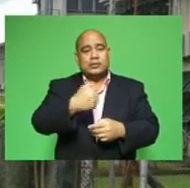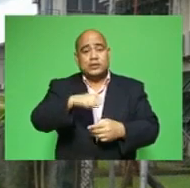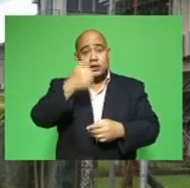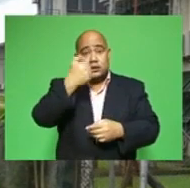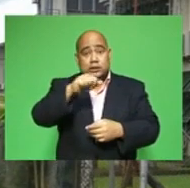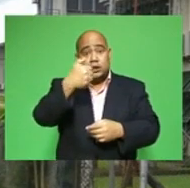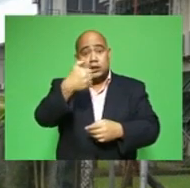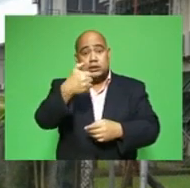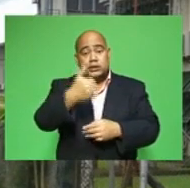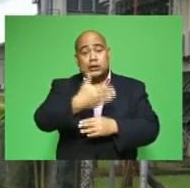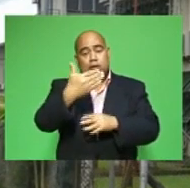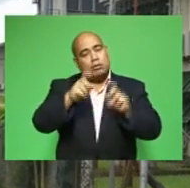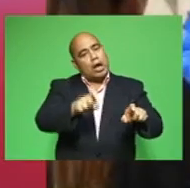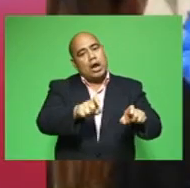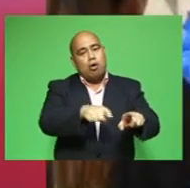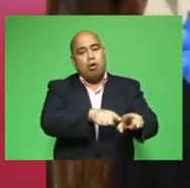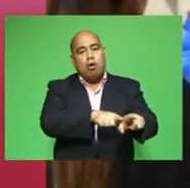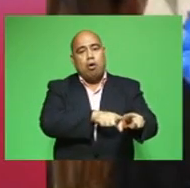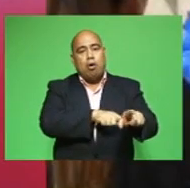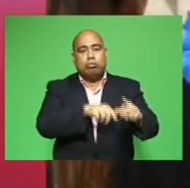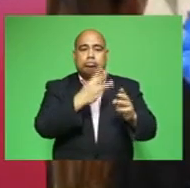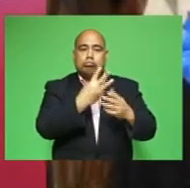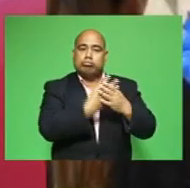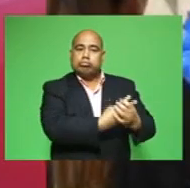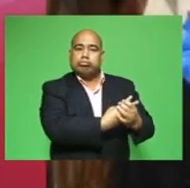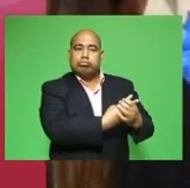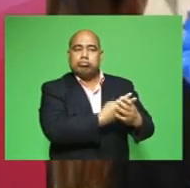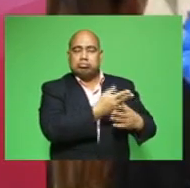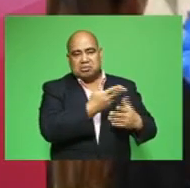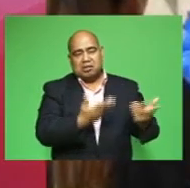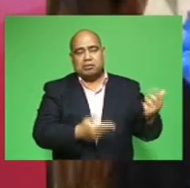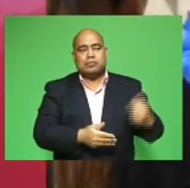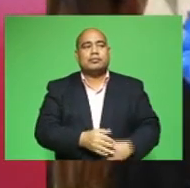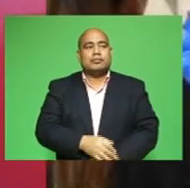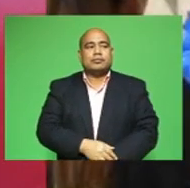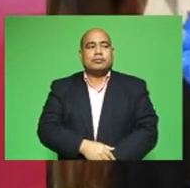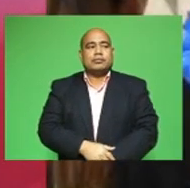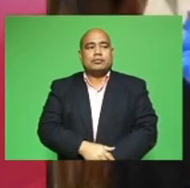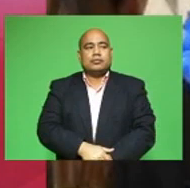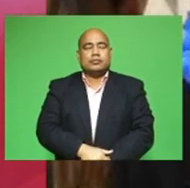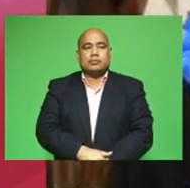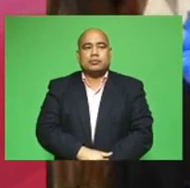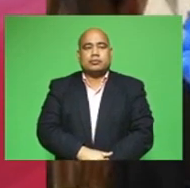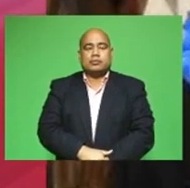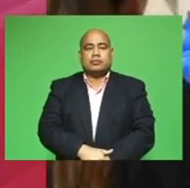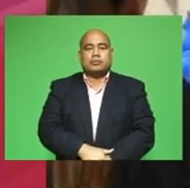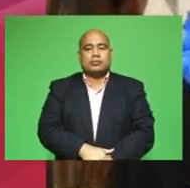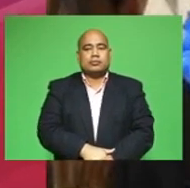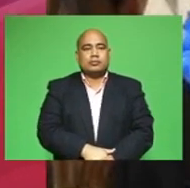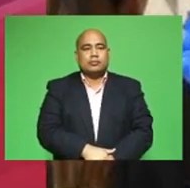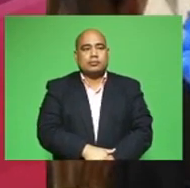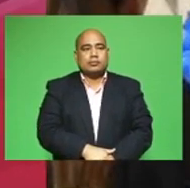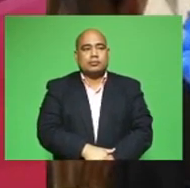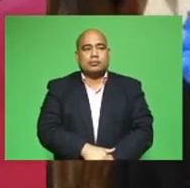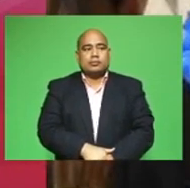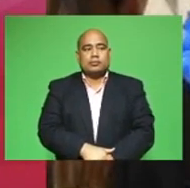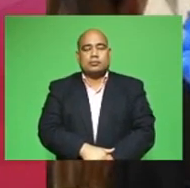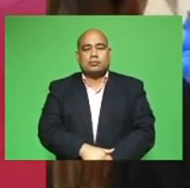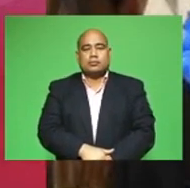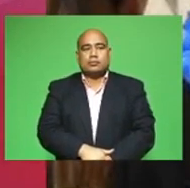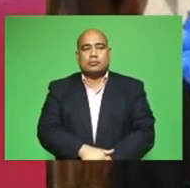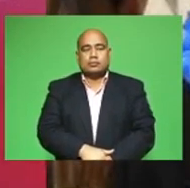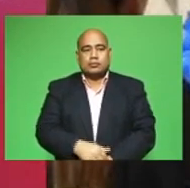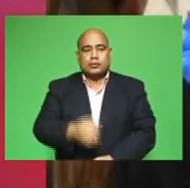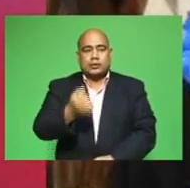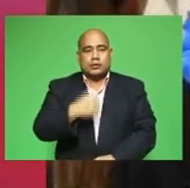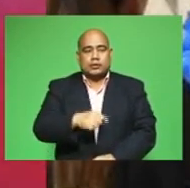test positive for the virus. After the 21st day, we test them relatively regularly every 5